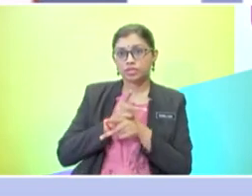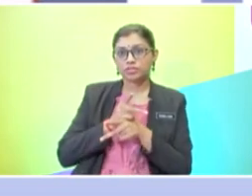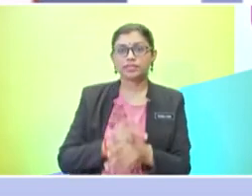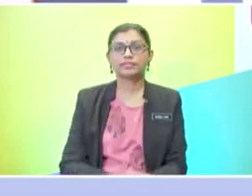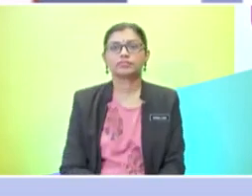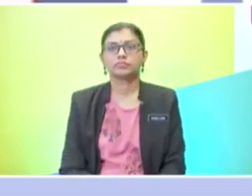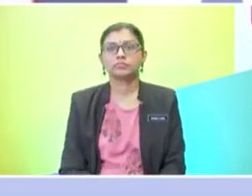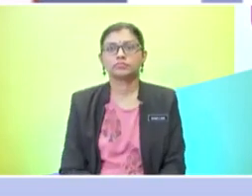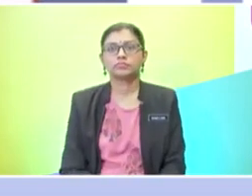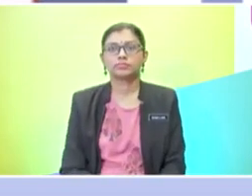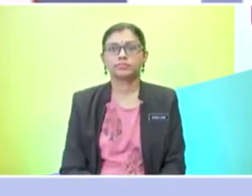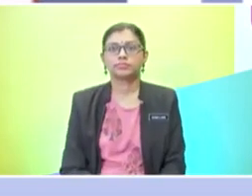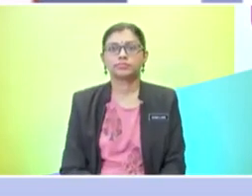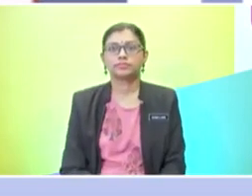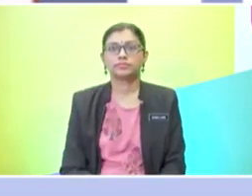tourism.